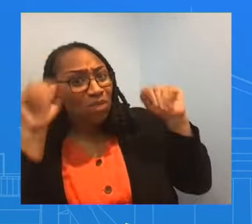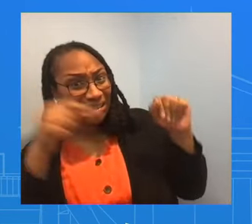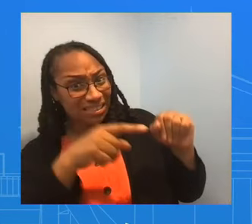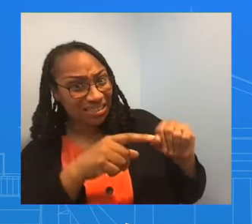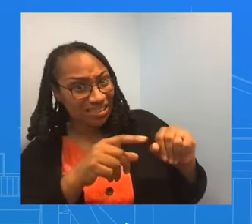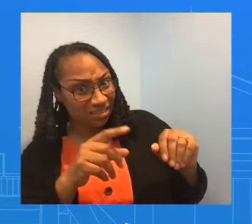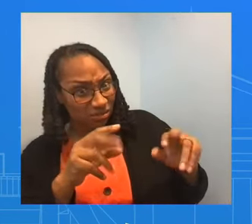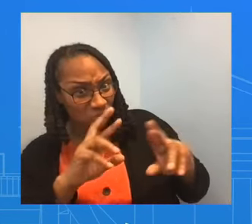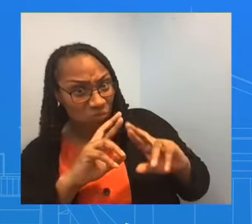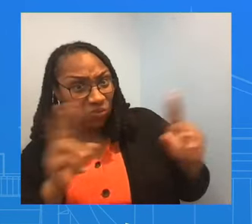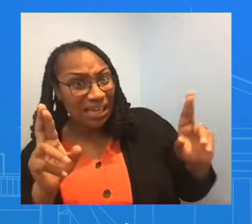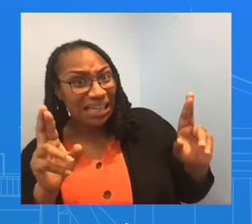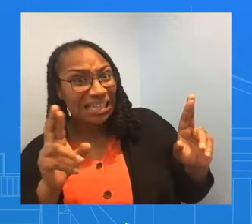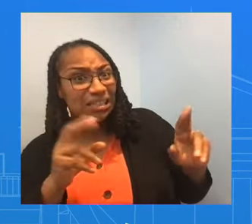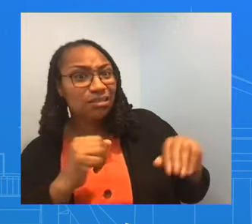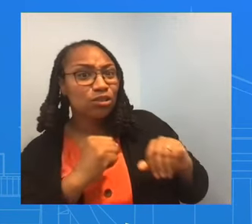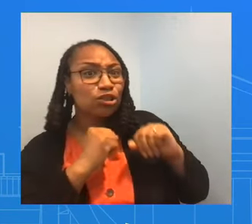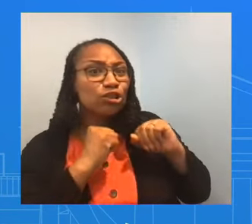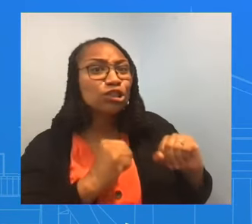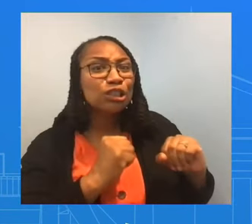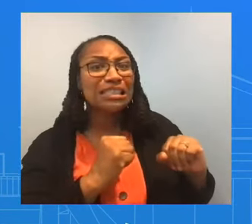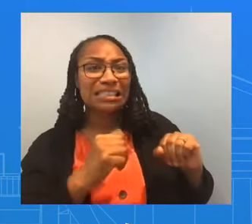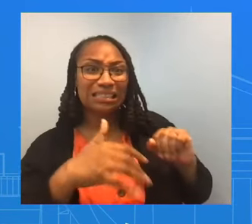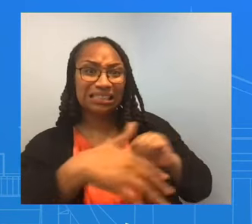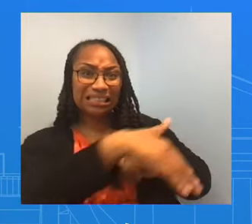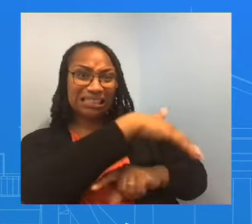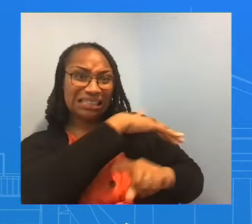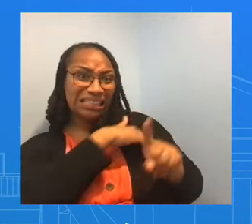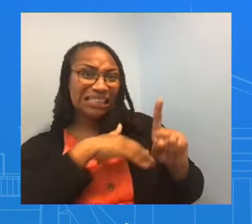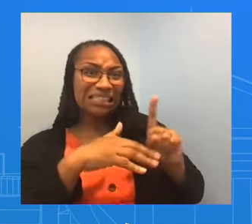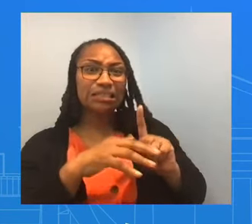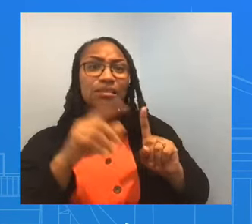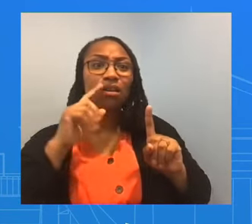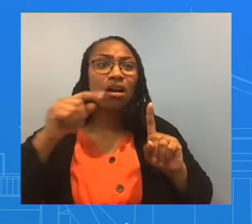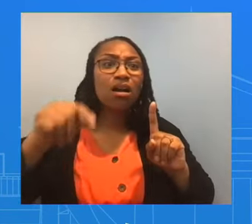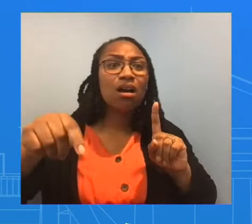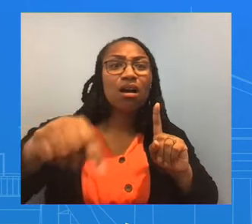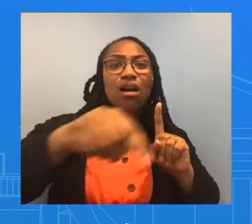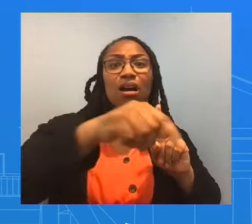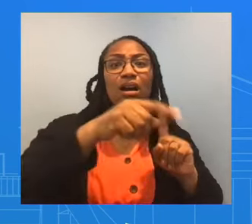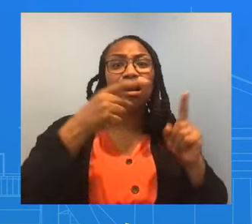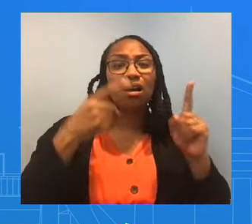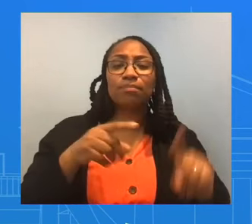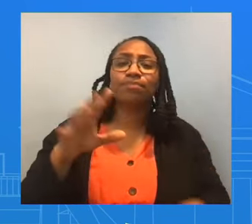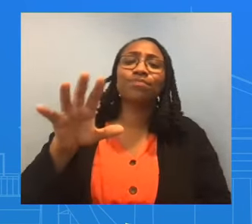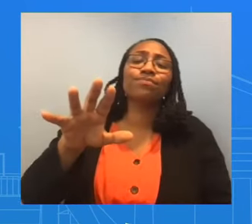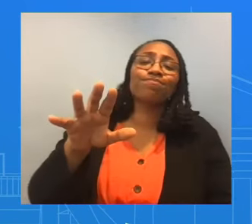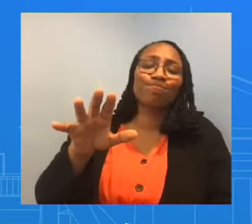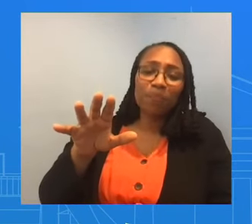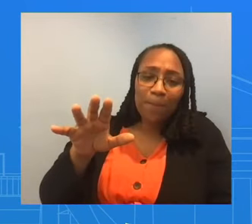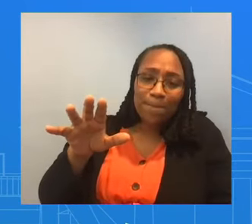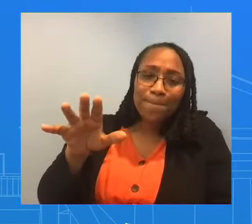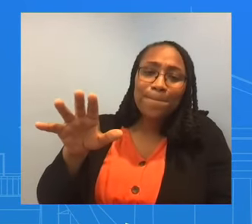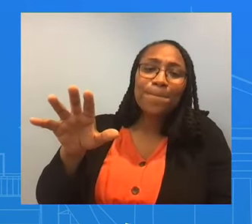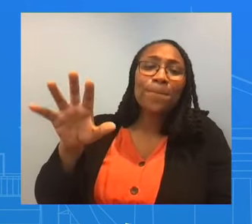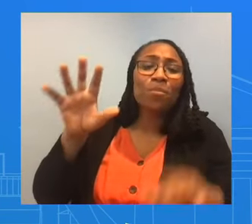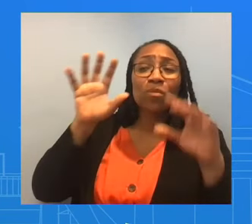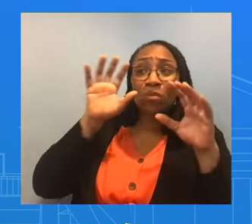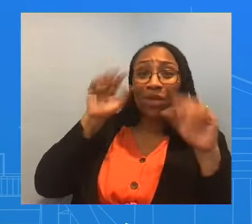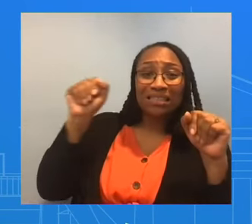tomorrow? So, as you know, the president regularly gets briefed every morning by his National